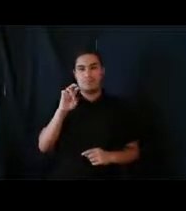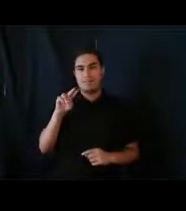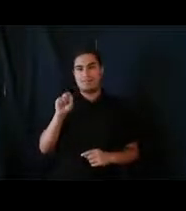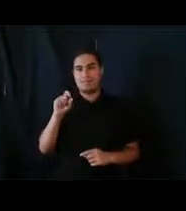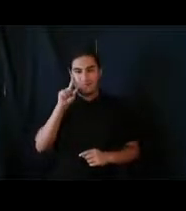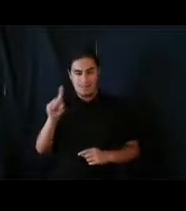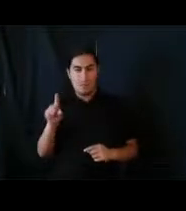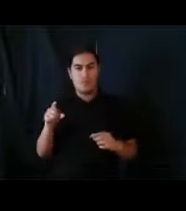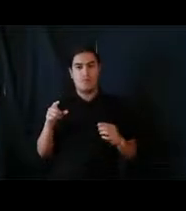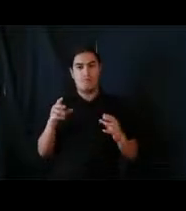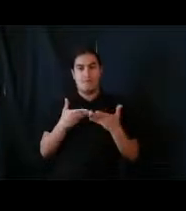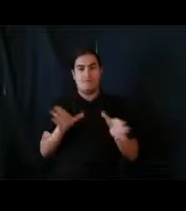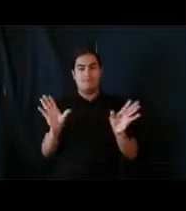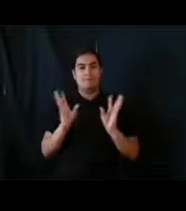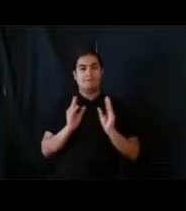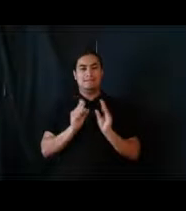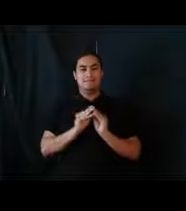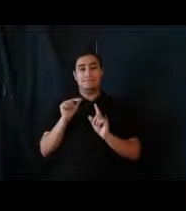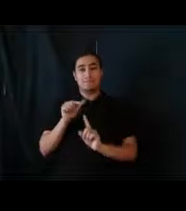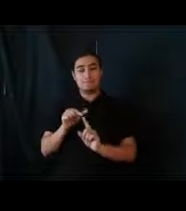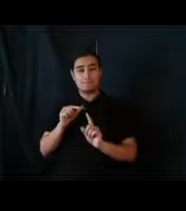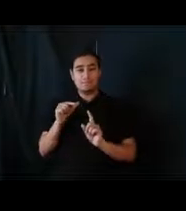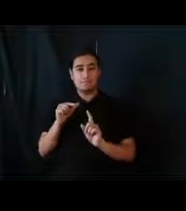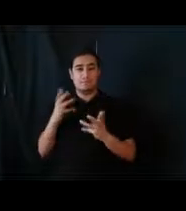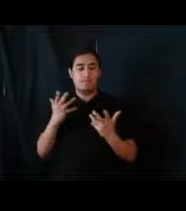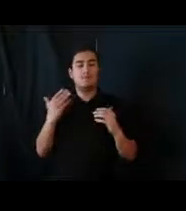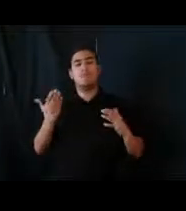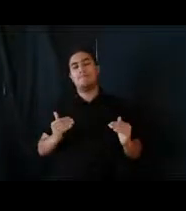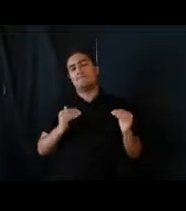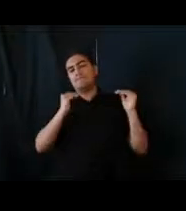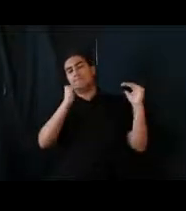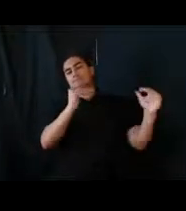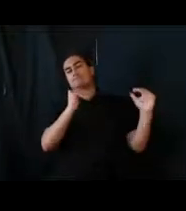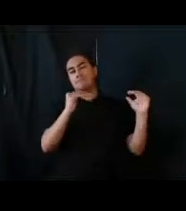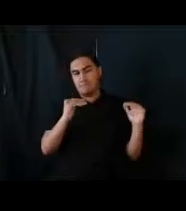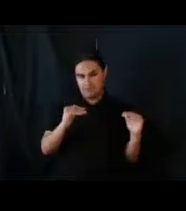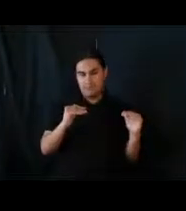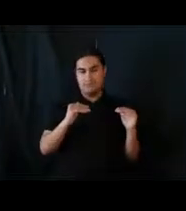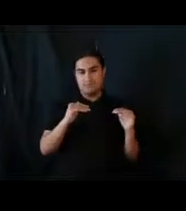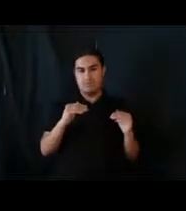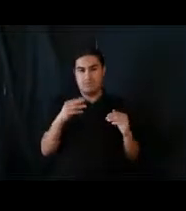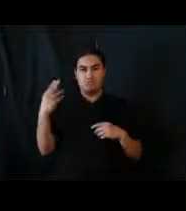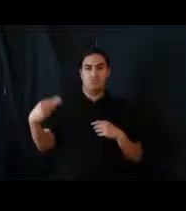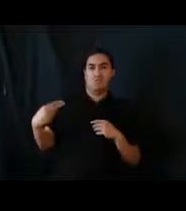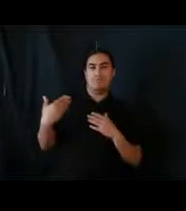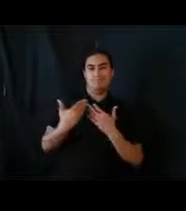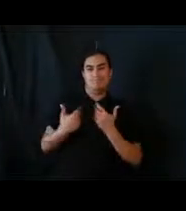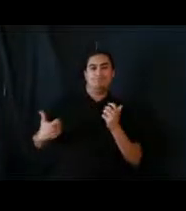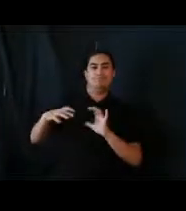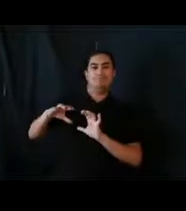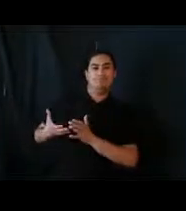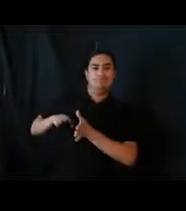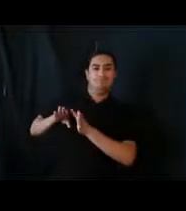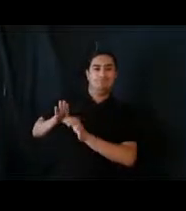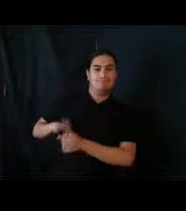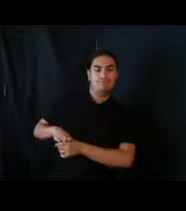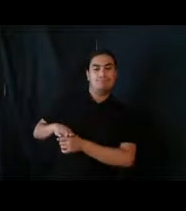meetings committee membership is intended to elevate diverse and historically marginalized voices in california